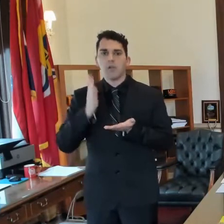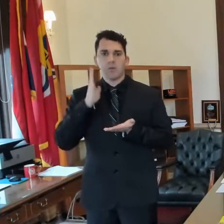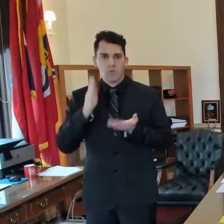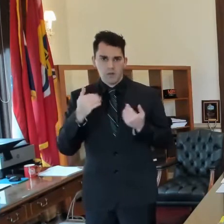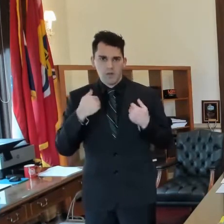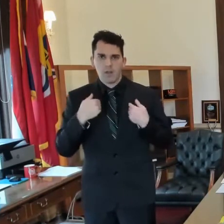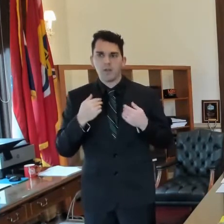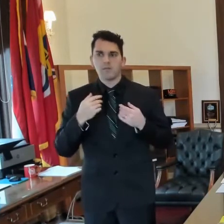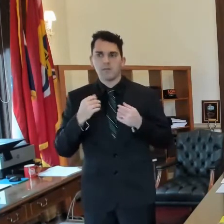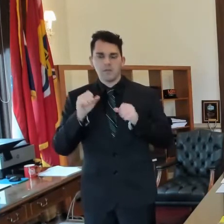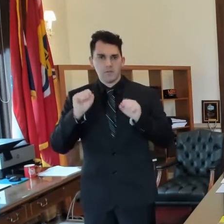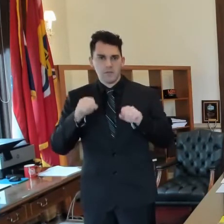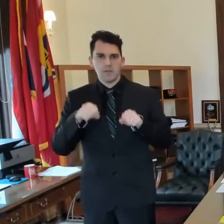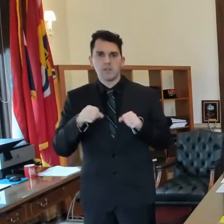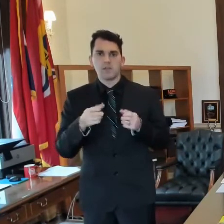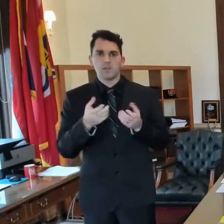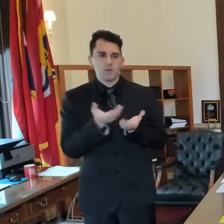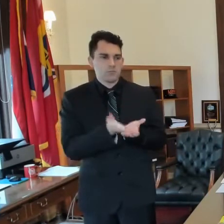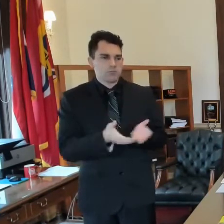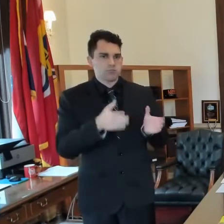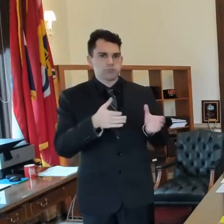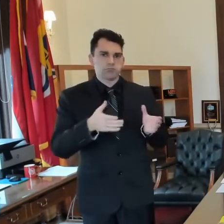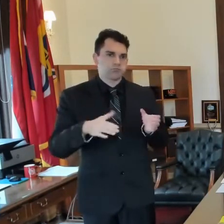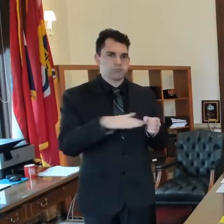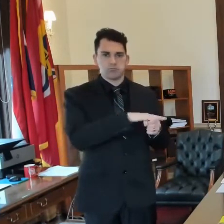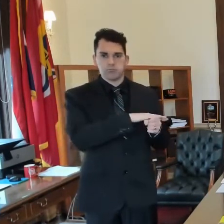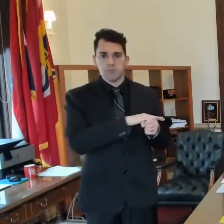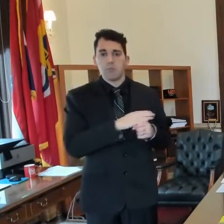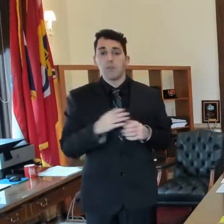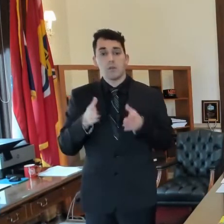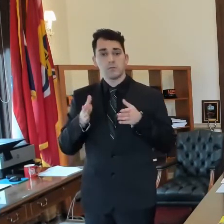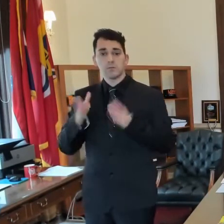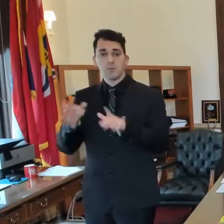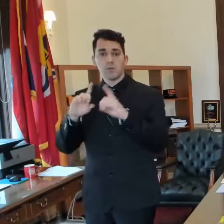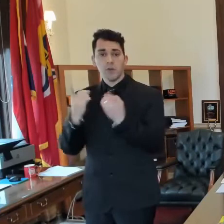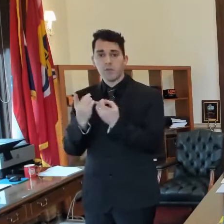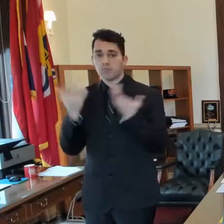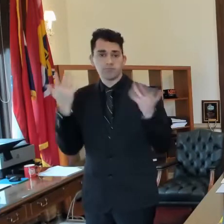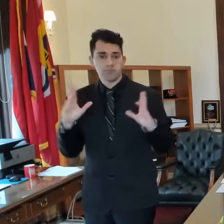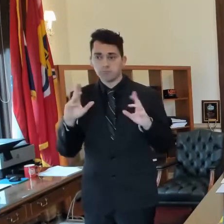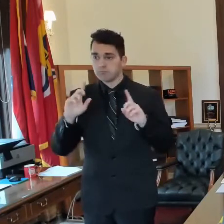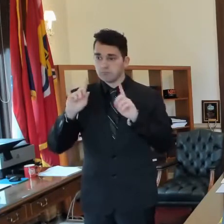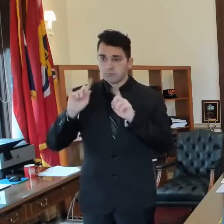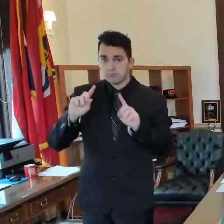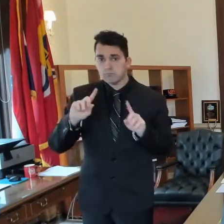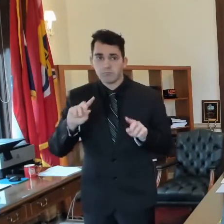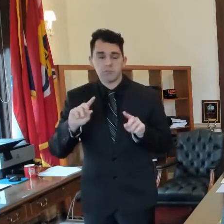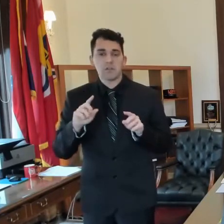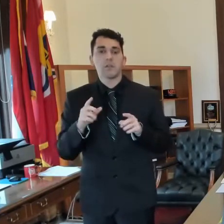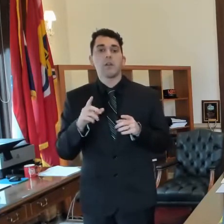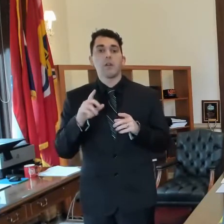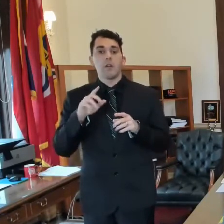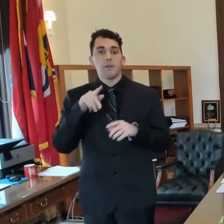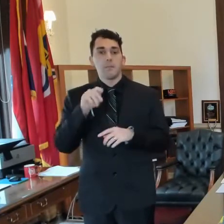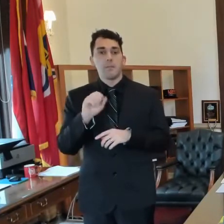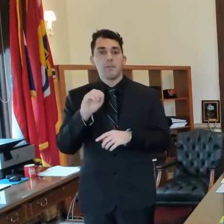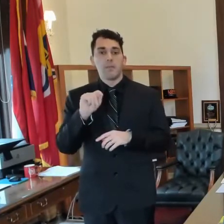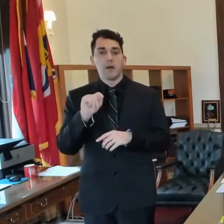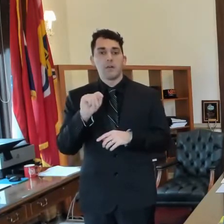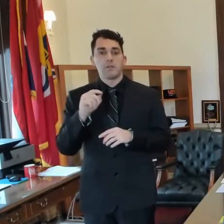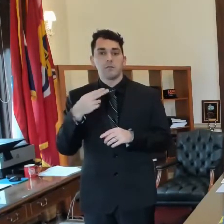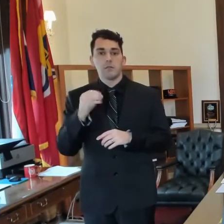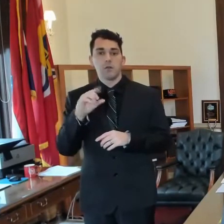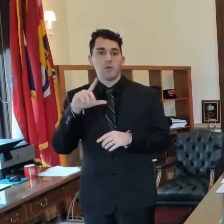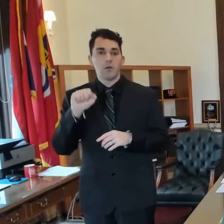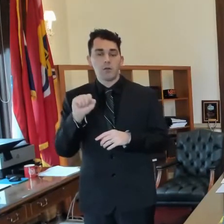sort of thing. Our street department has already been out filling a lot of potholes. I know there's a street that I travel pretty regularly,